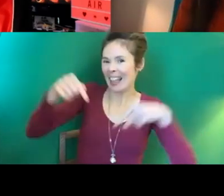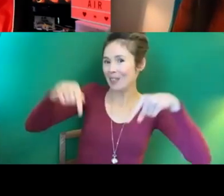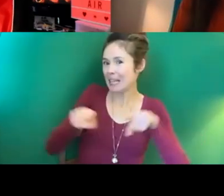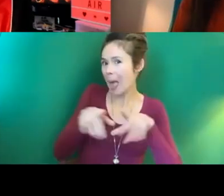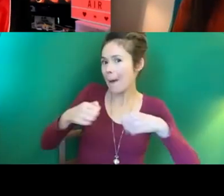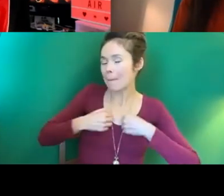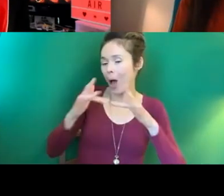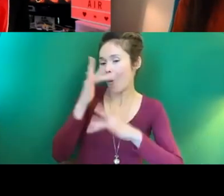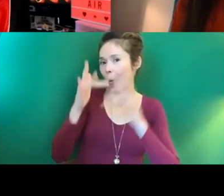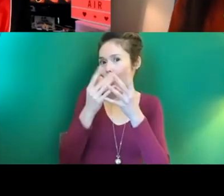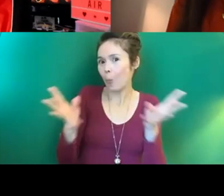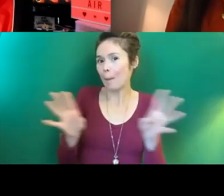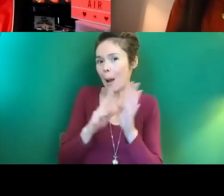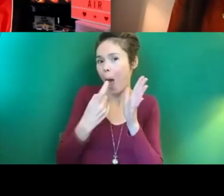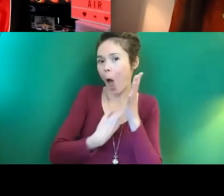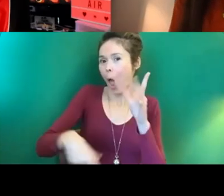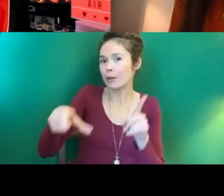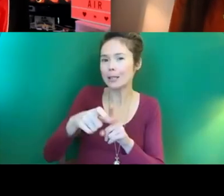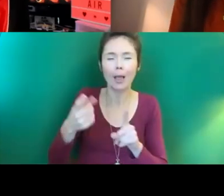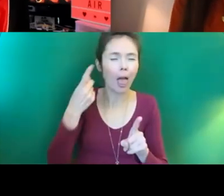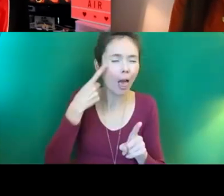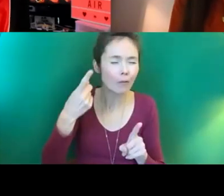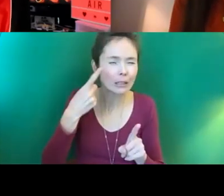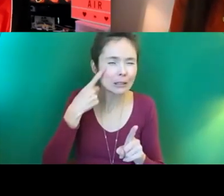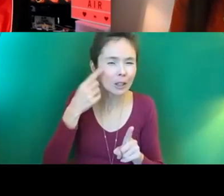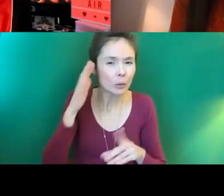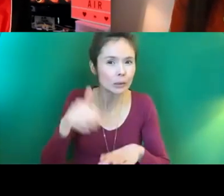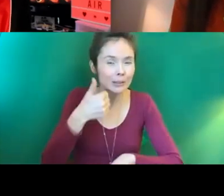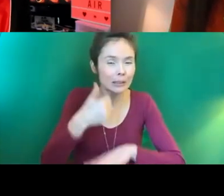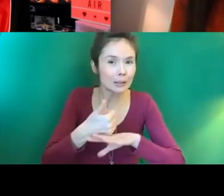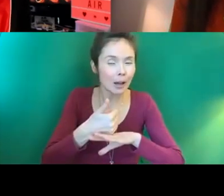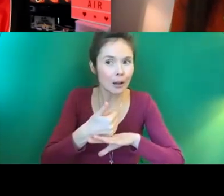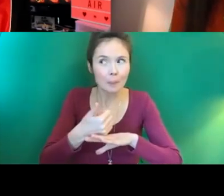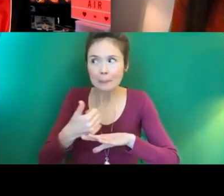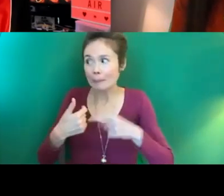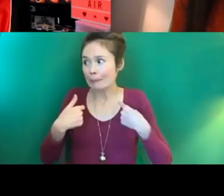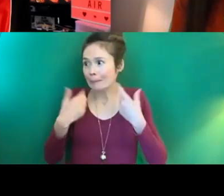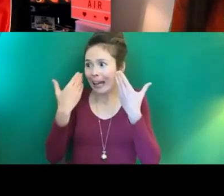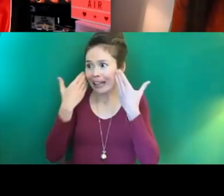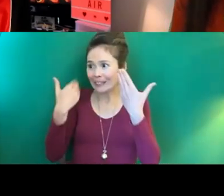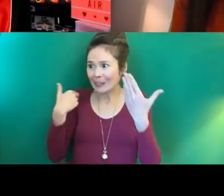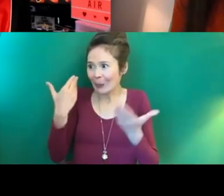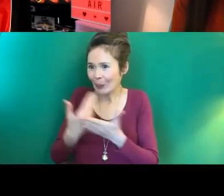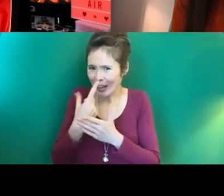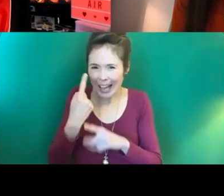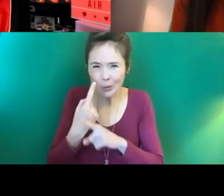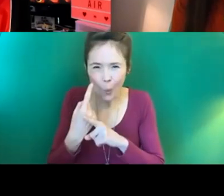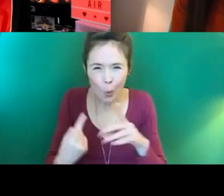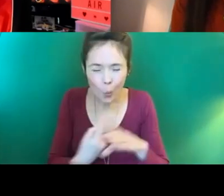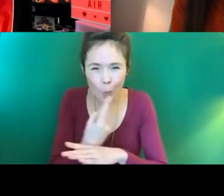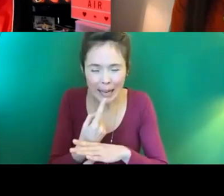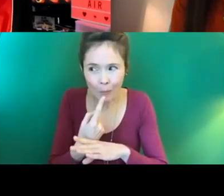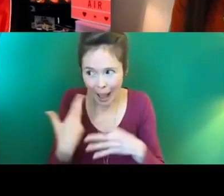know when we set this up how much we'd learnt and how much we could share and all that kind of stuff. And I guess